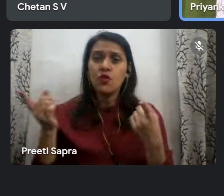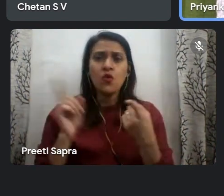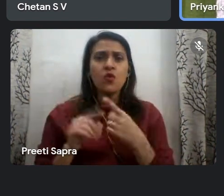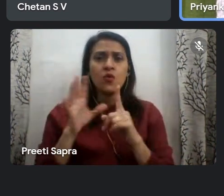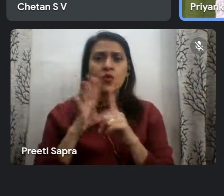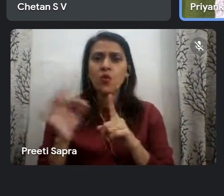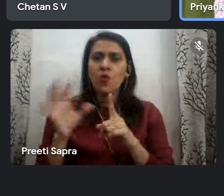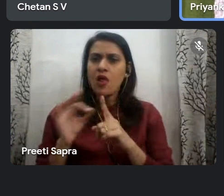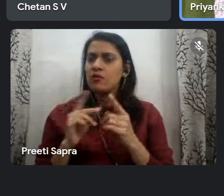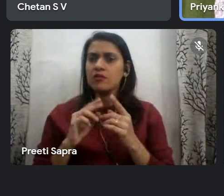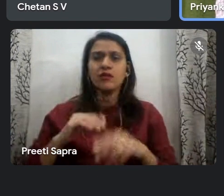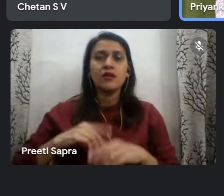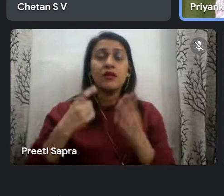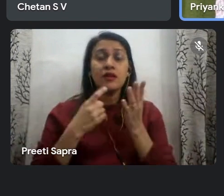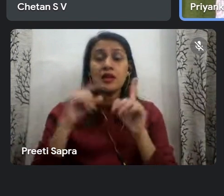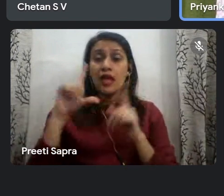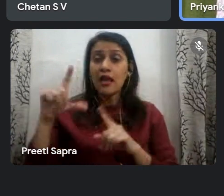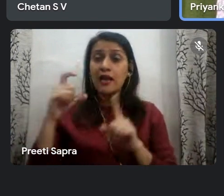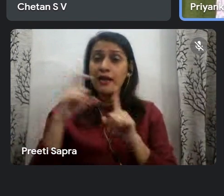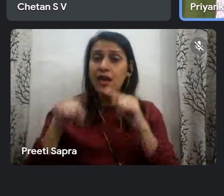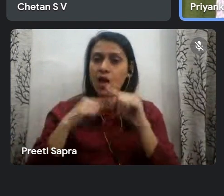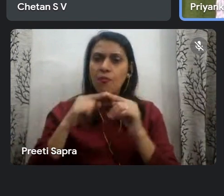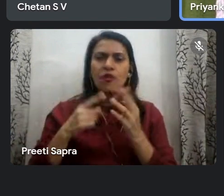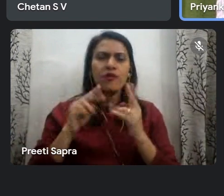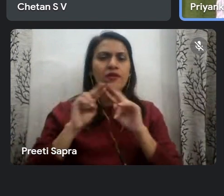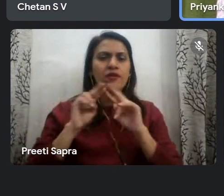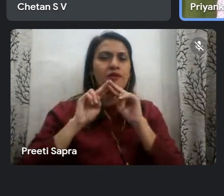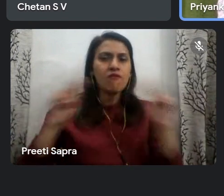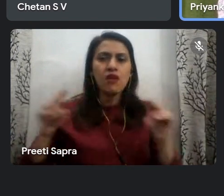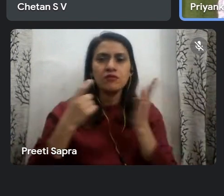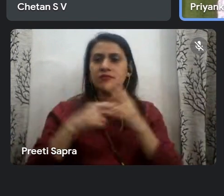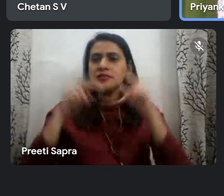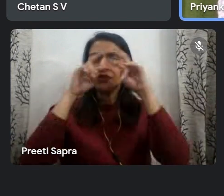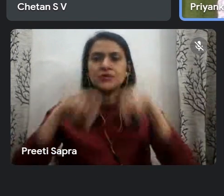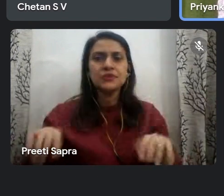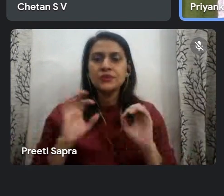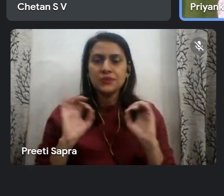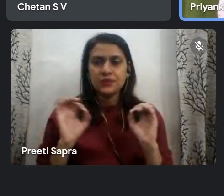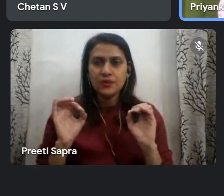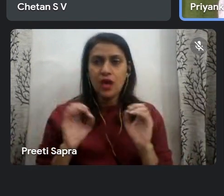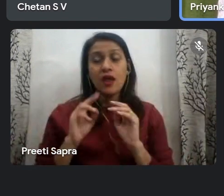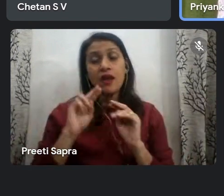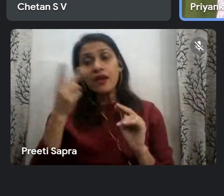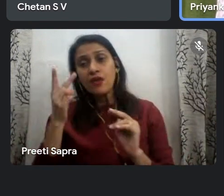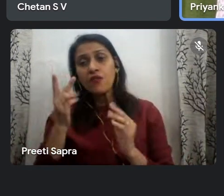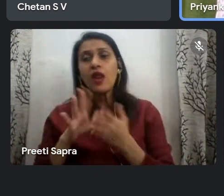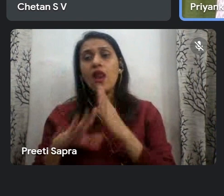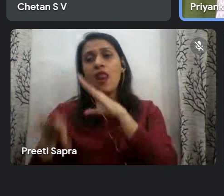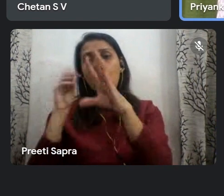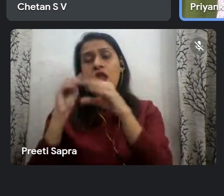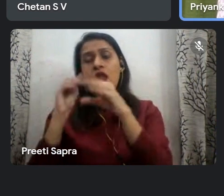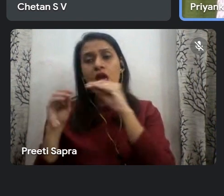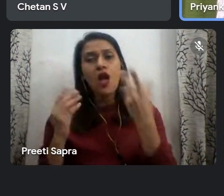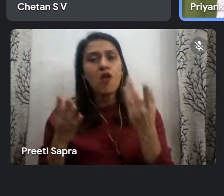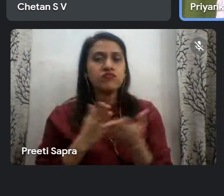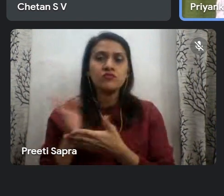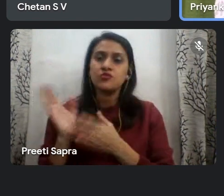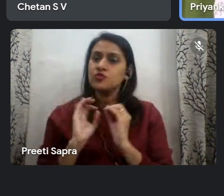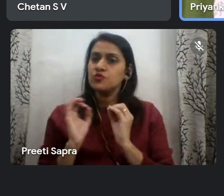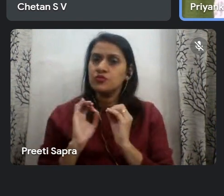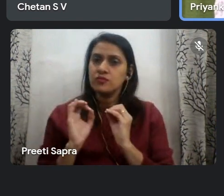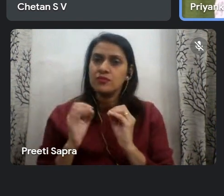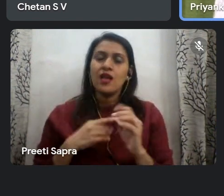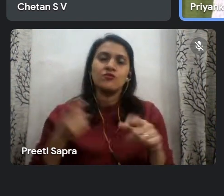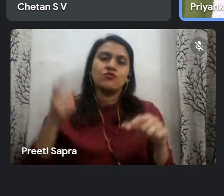enough research around learning disabilities or what they entailed and how we learned differently and so on. And I joined